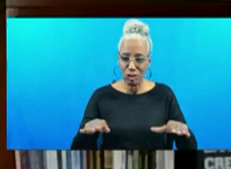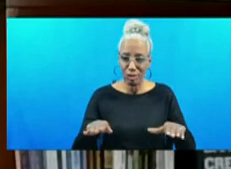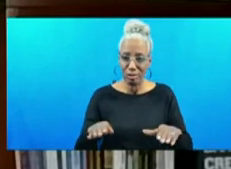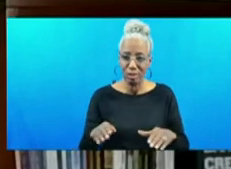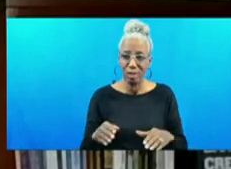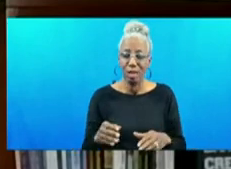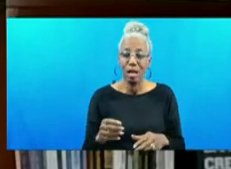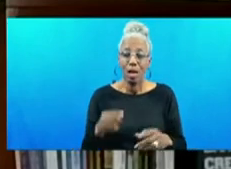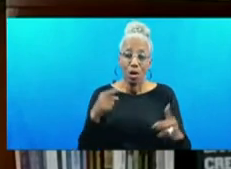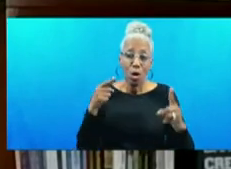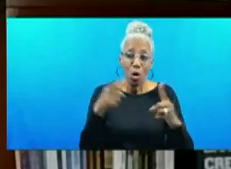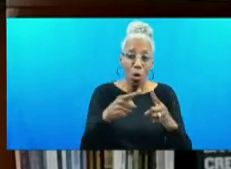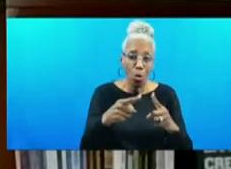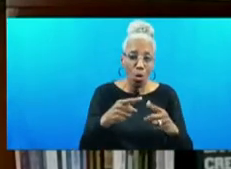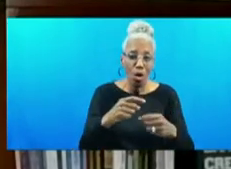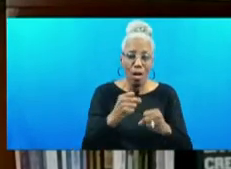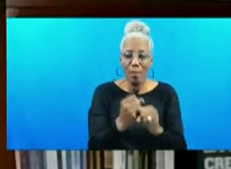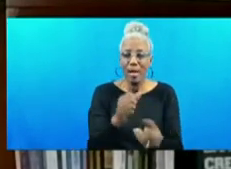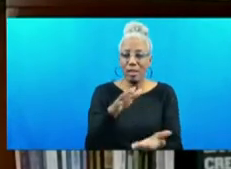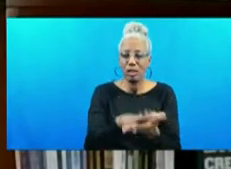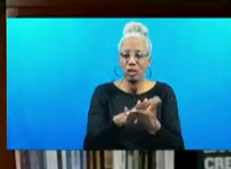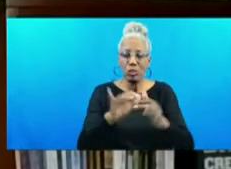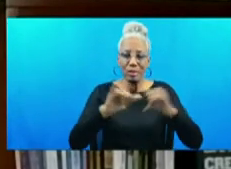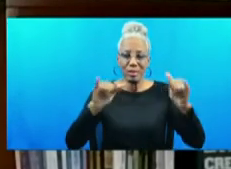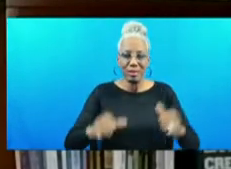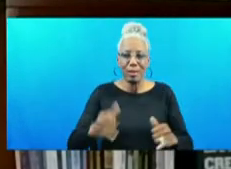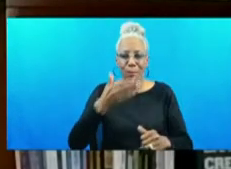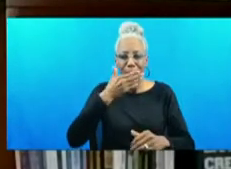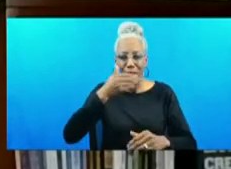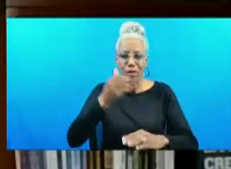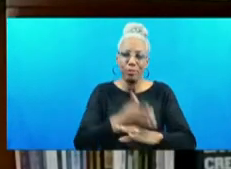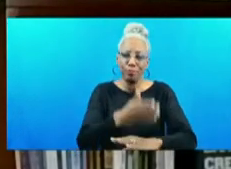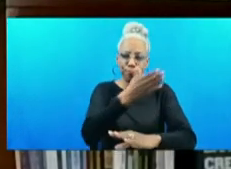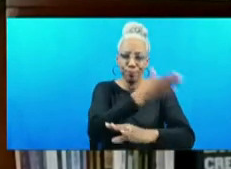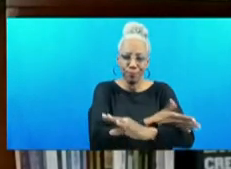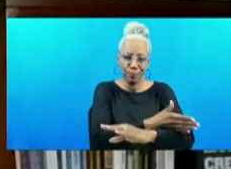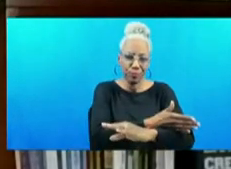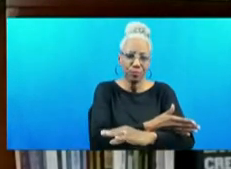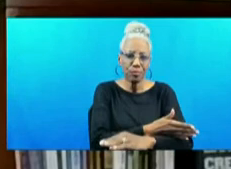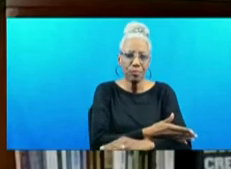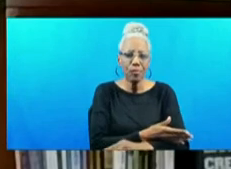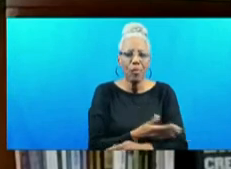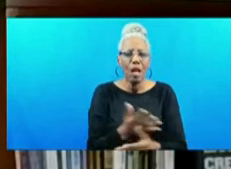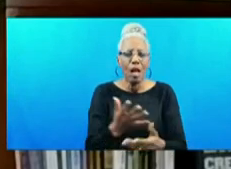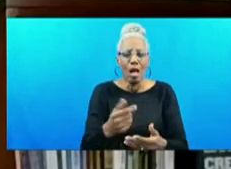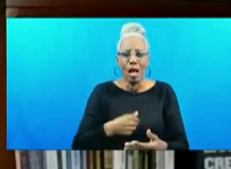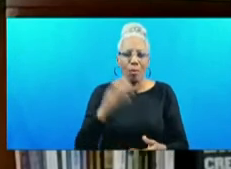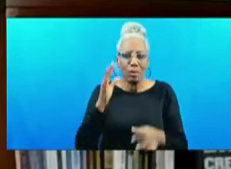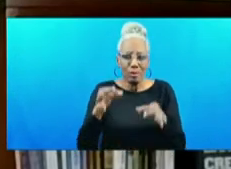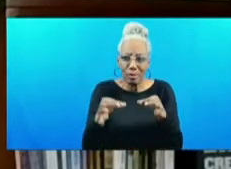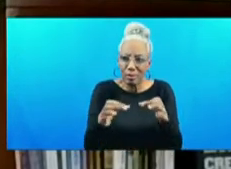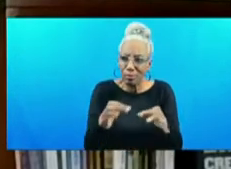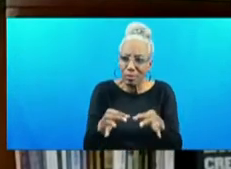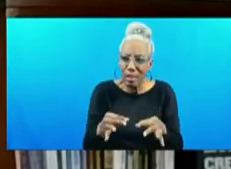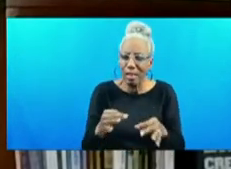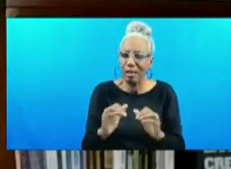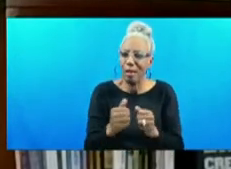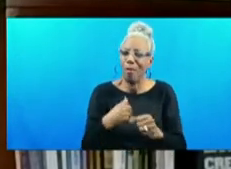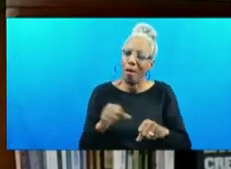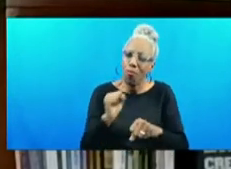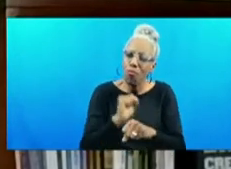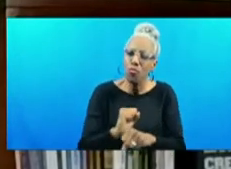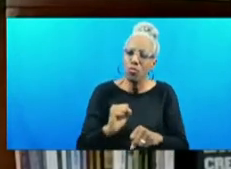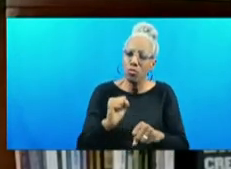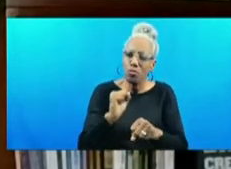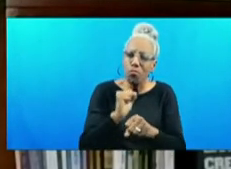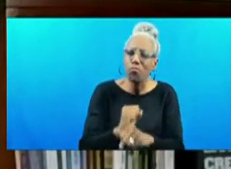from you. And then you also need to hear from me how I intend to work tirelessly to accomplish that and make that happen. And before I go any further, I do